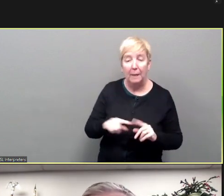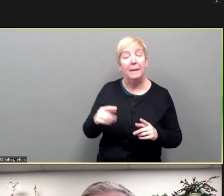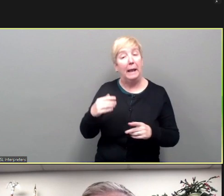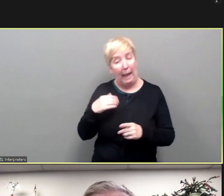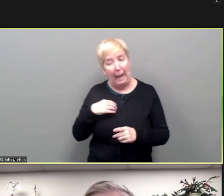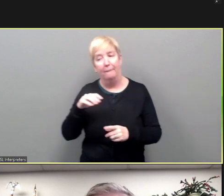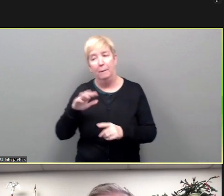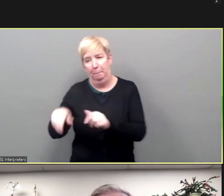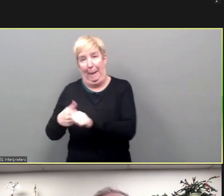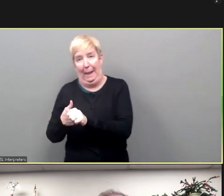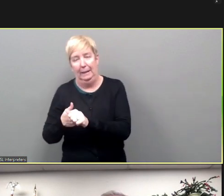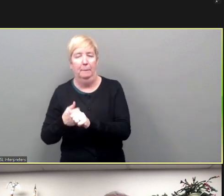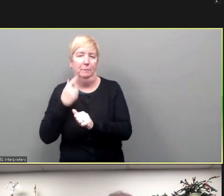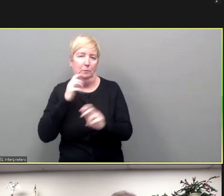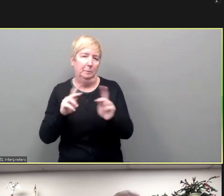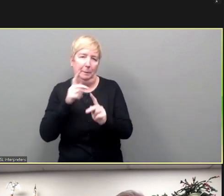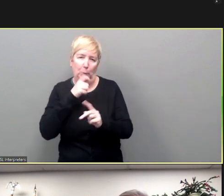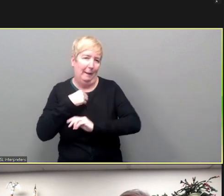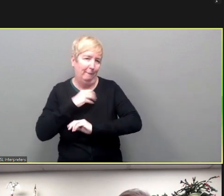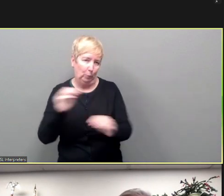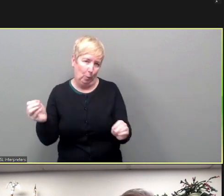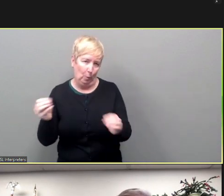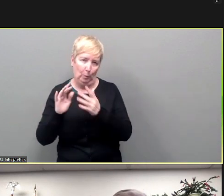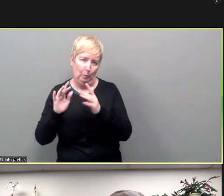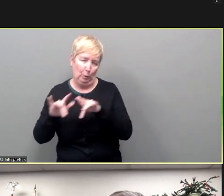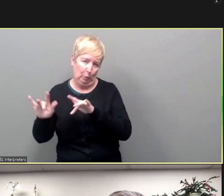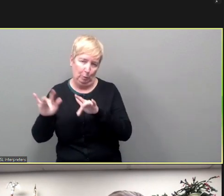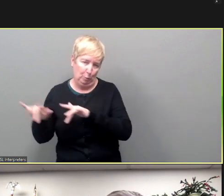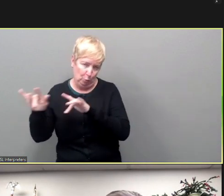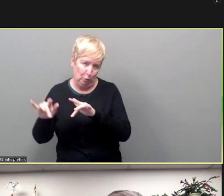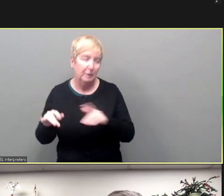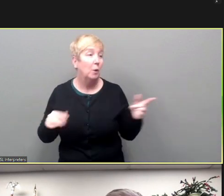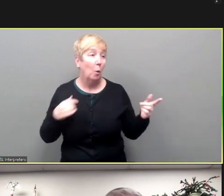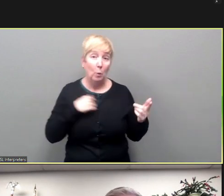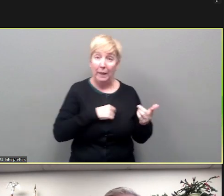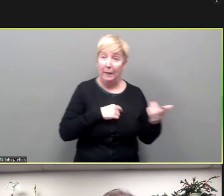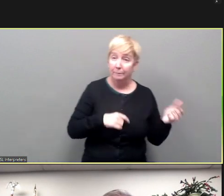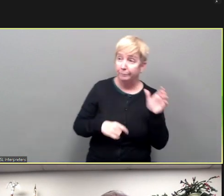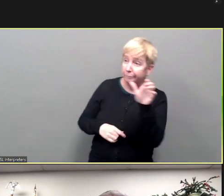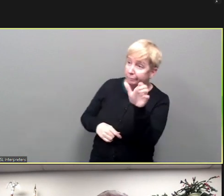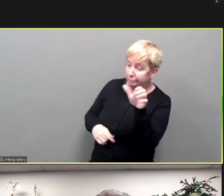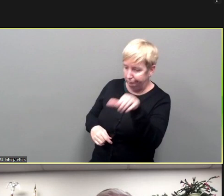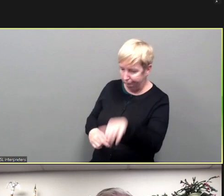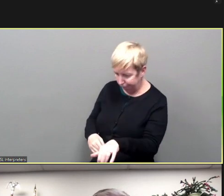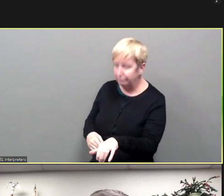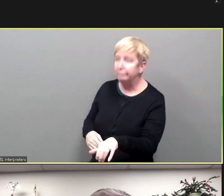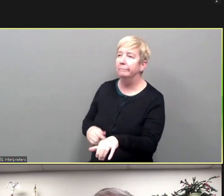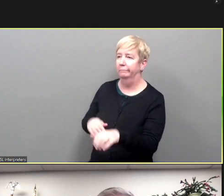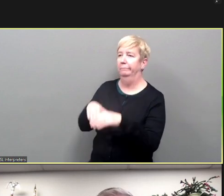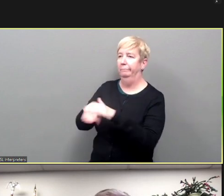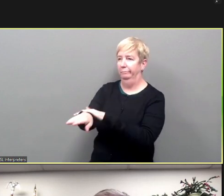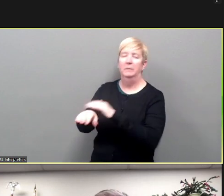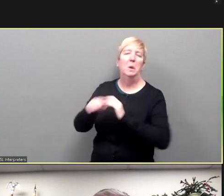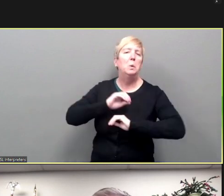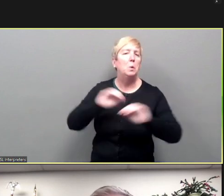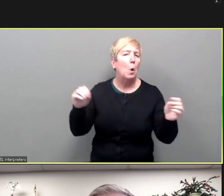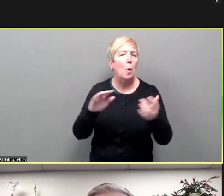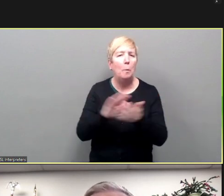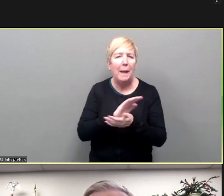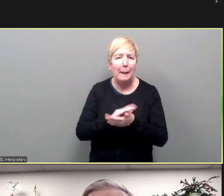alternative for people who didn't. We went in and we showed our phone. They scanned our tickets. We didn't have to touch paper